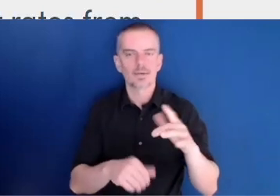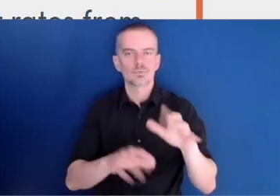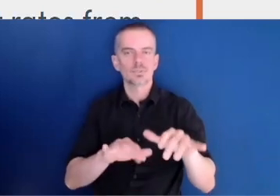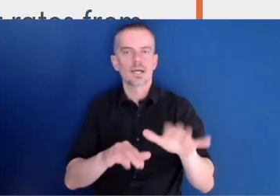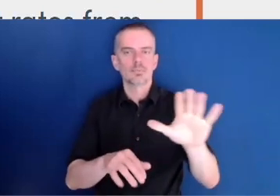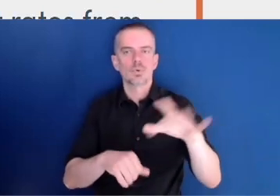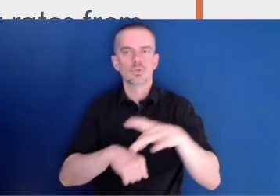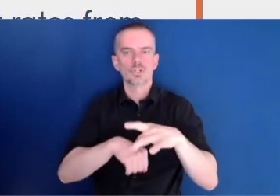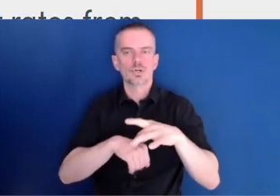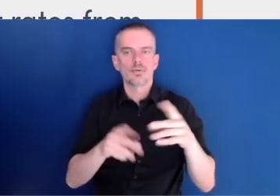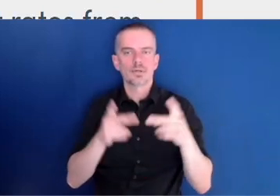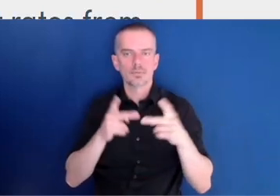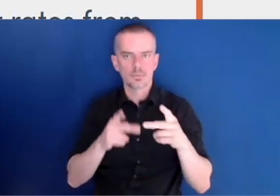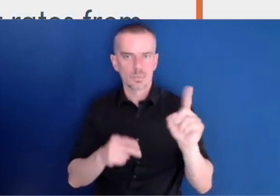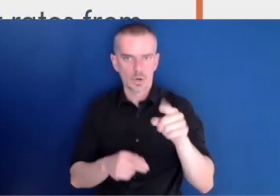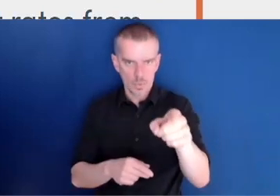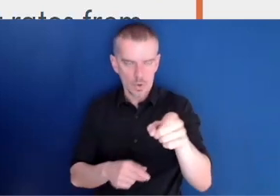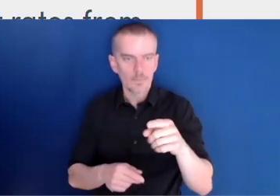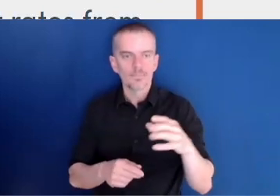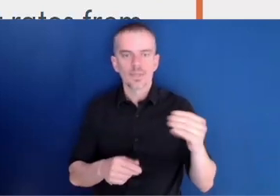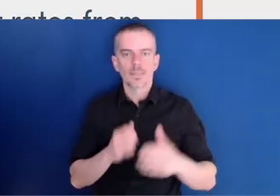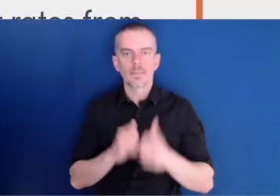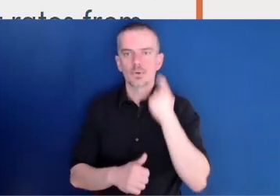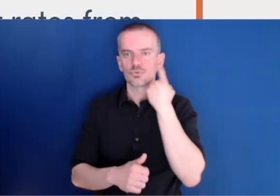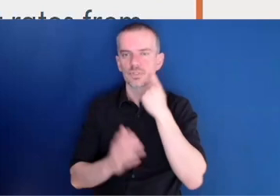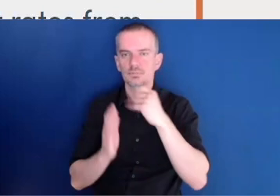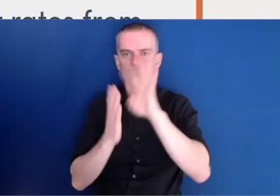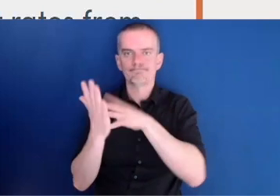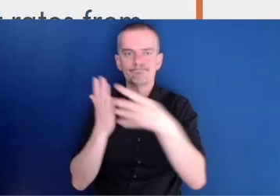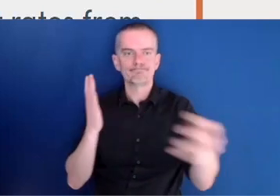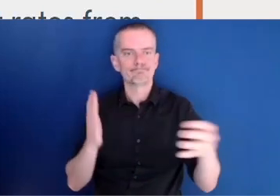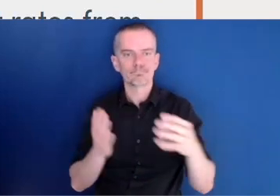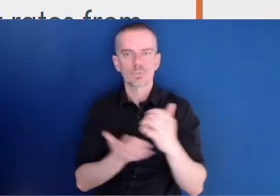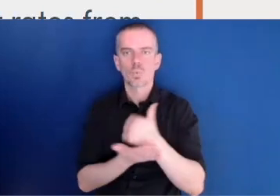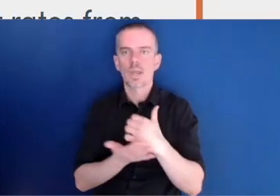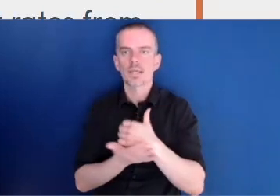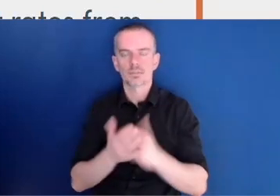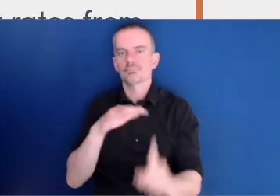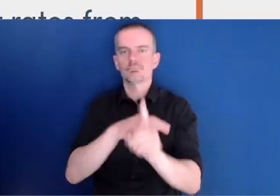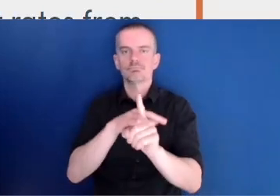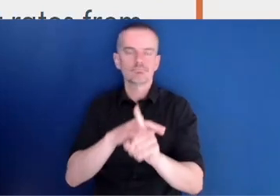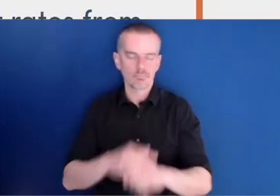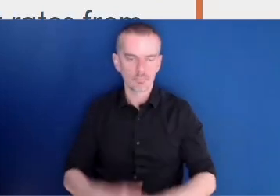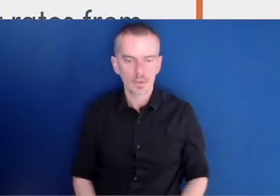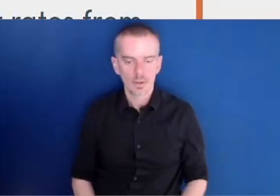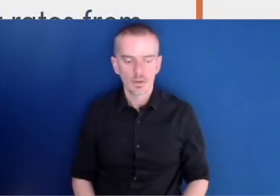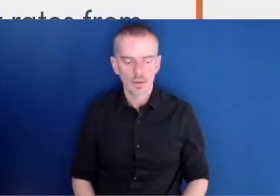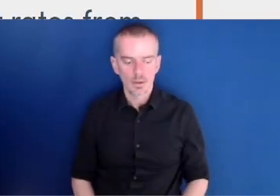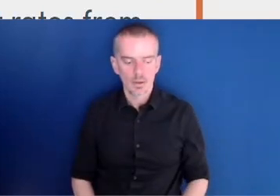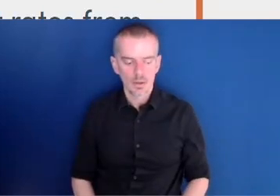then the most recent sheet of prevailing wages will pop up. And